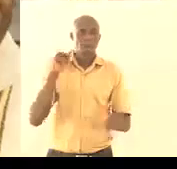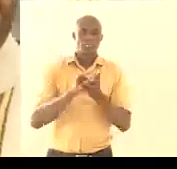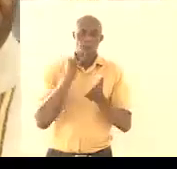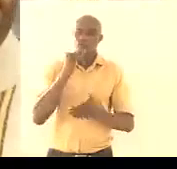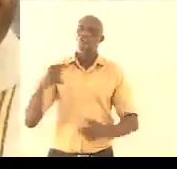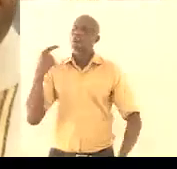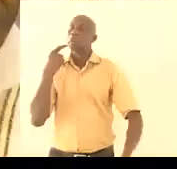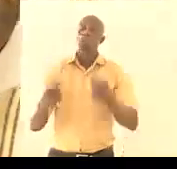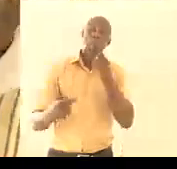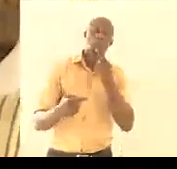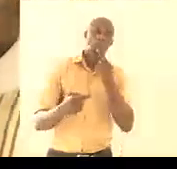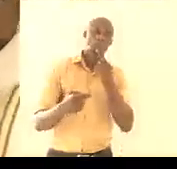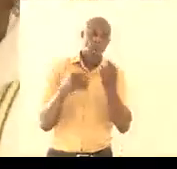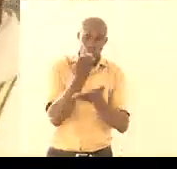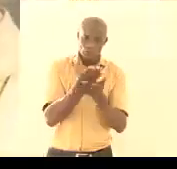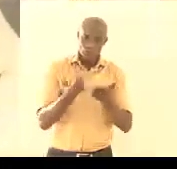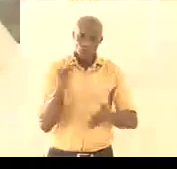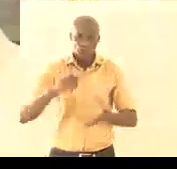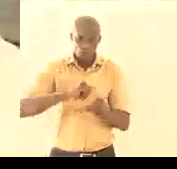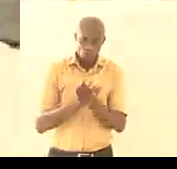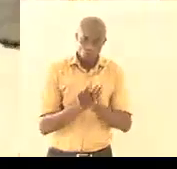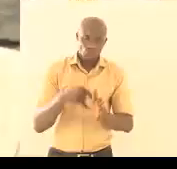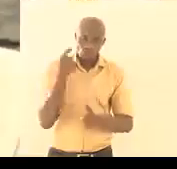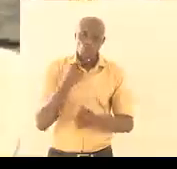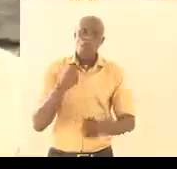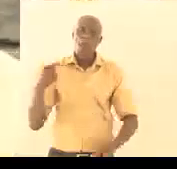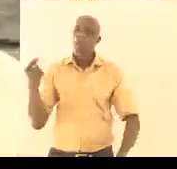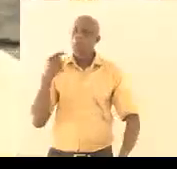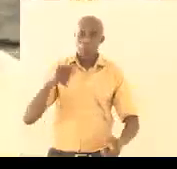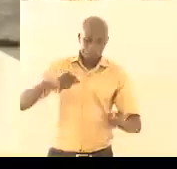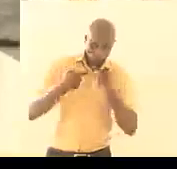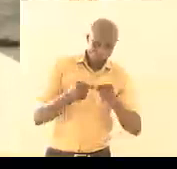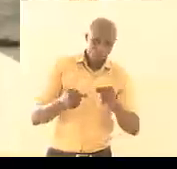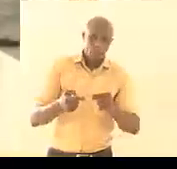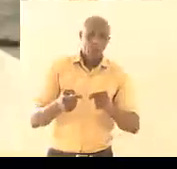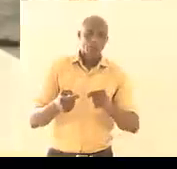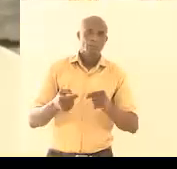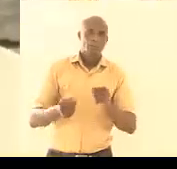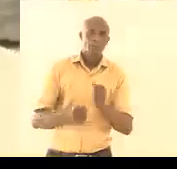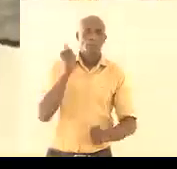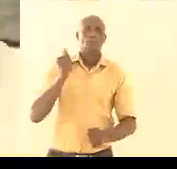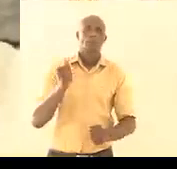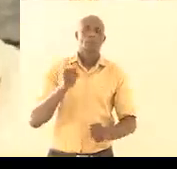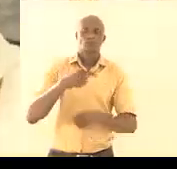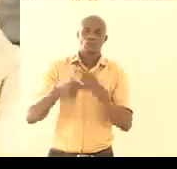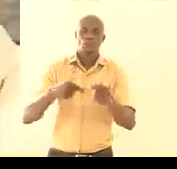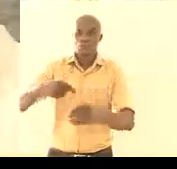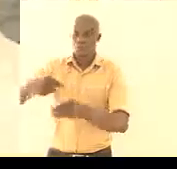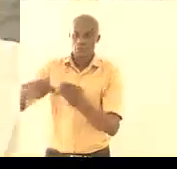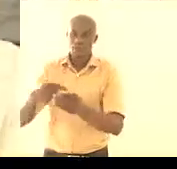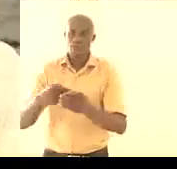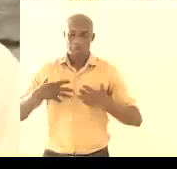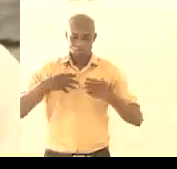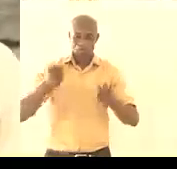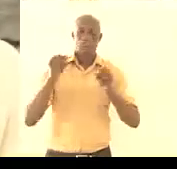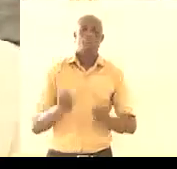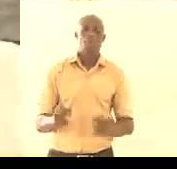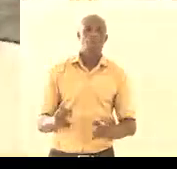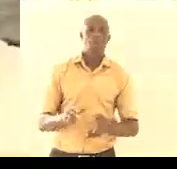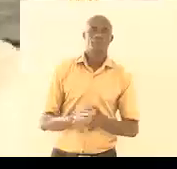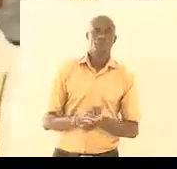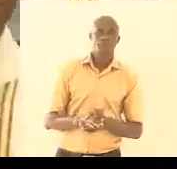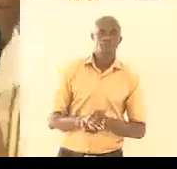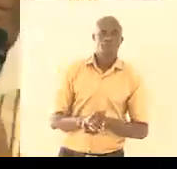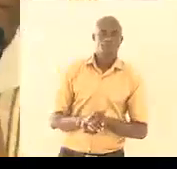miserable. I hope you know that. Some of those hurting the most are the ones going around the whole place healing people. I hope you know.